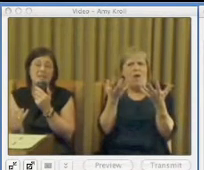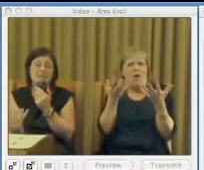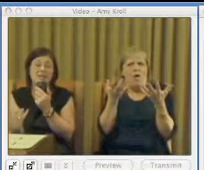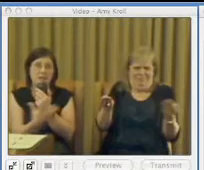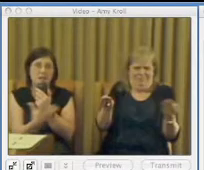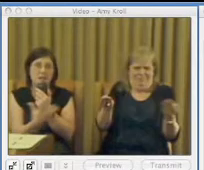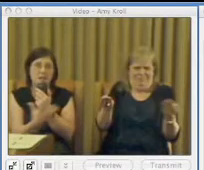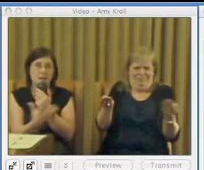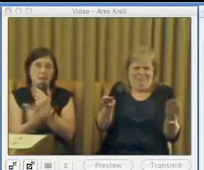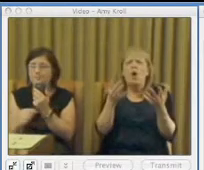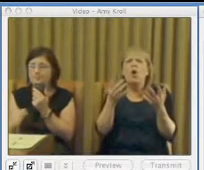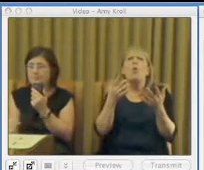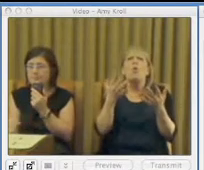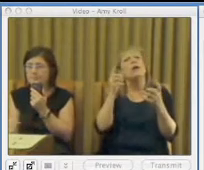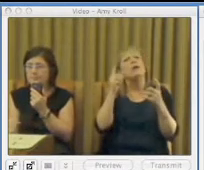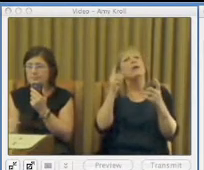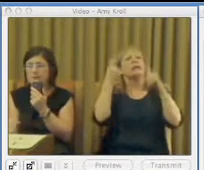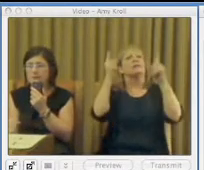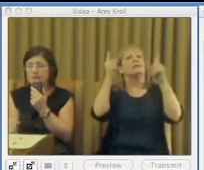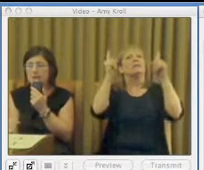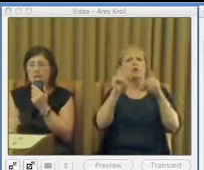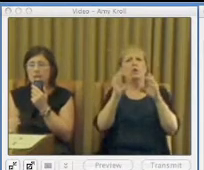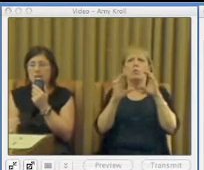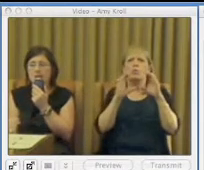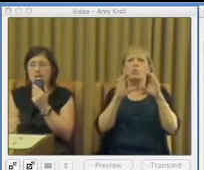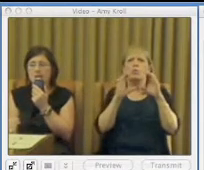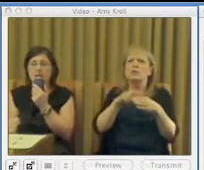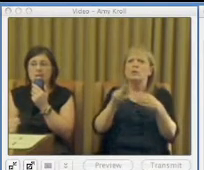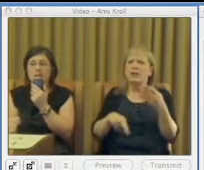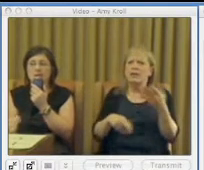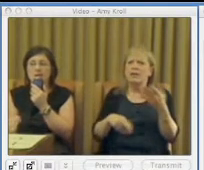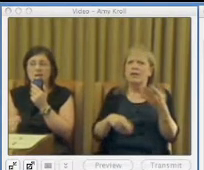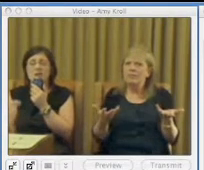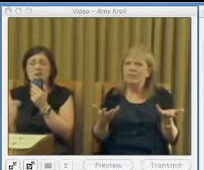to see as the outcome of this communication?